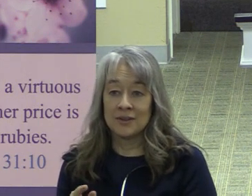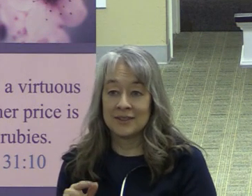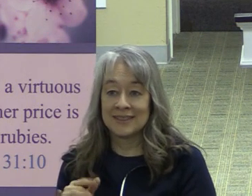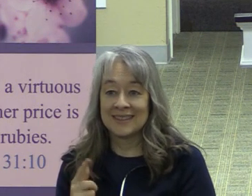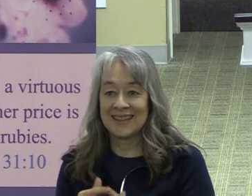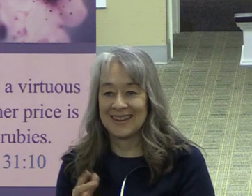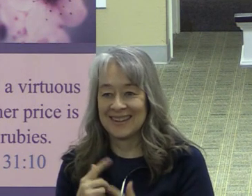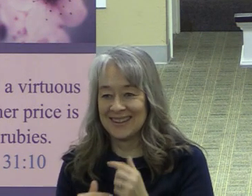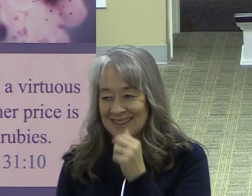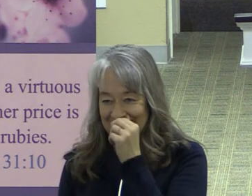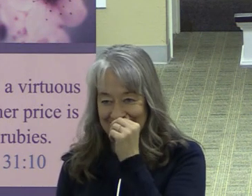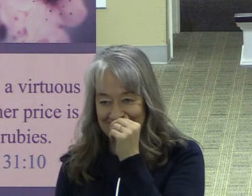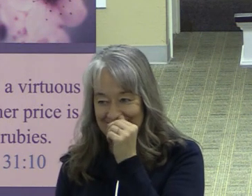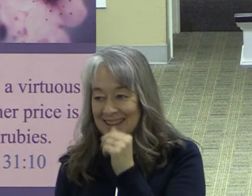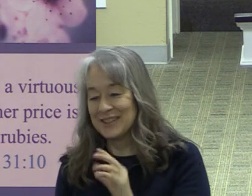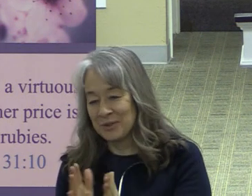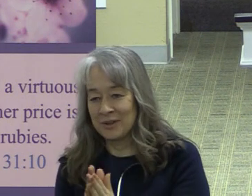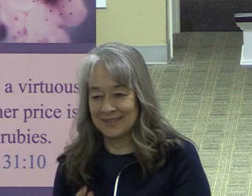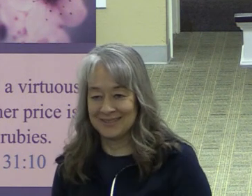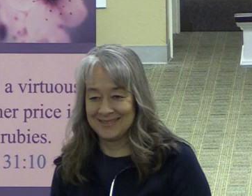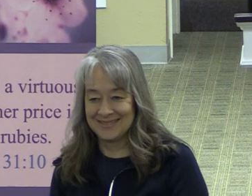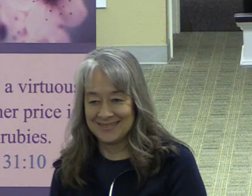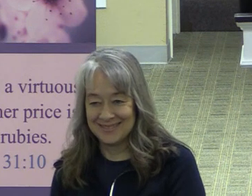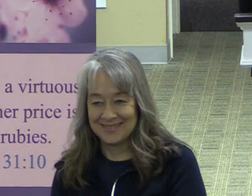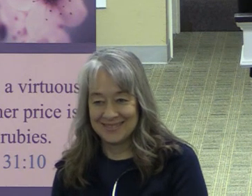just let Rebecca come on up.